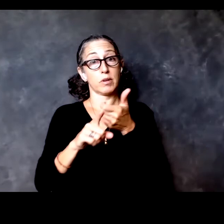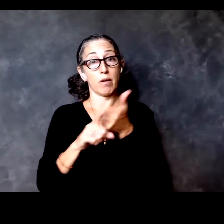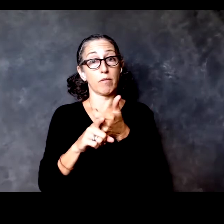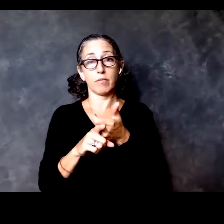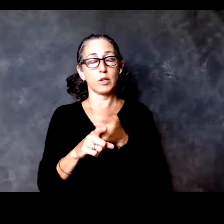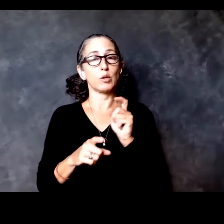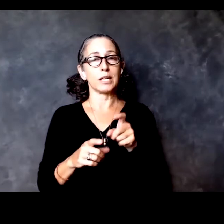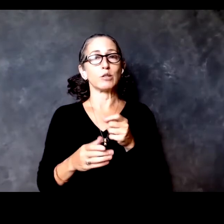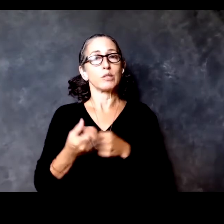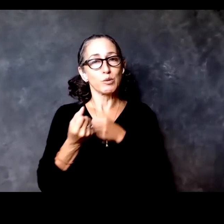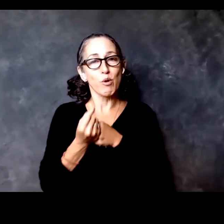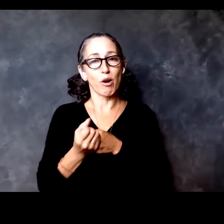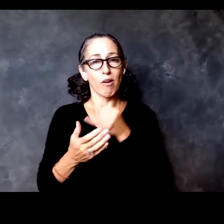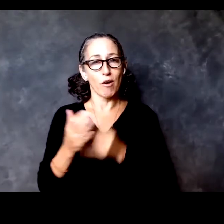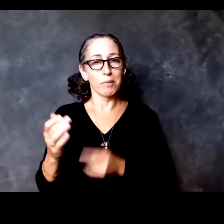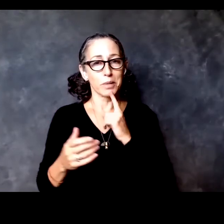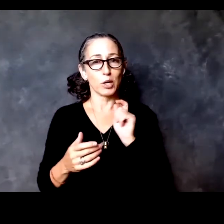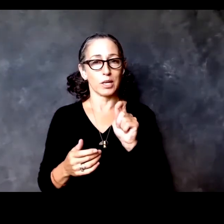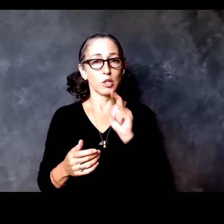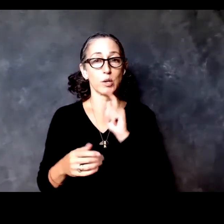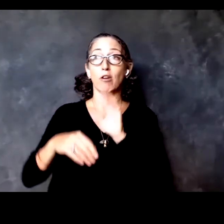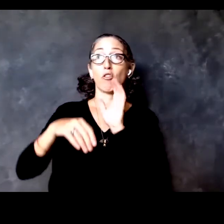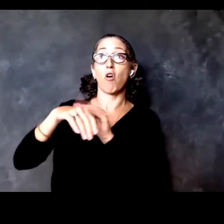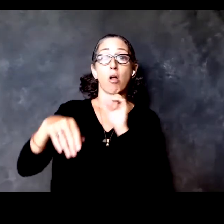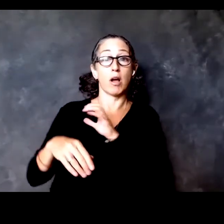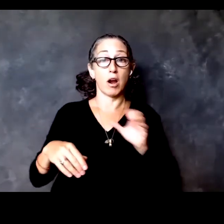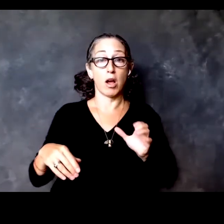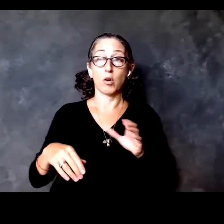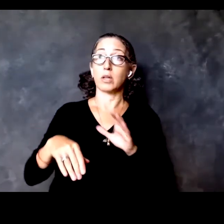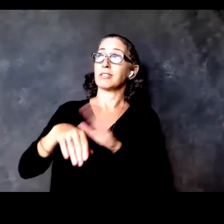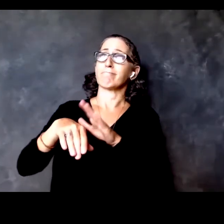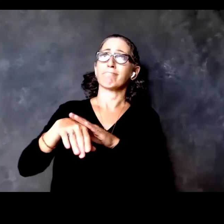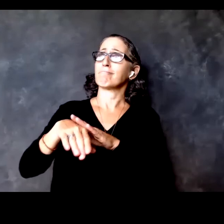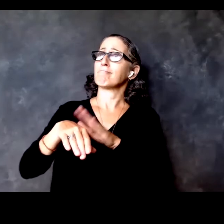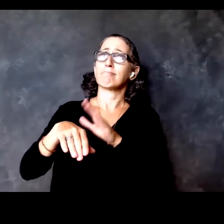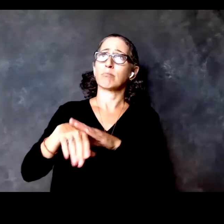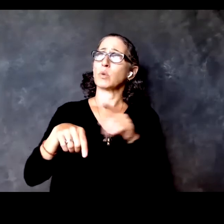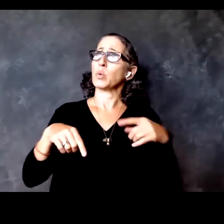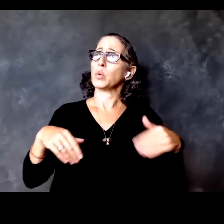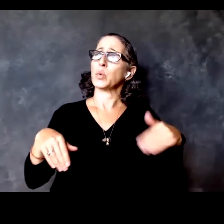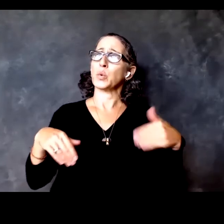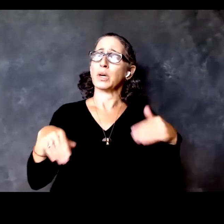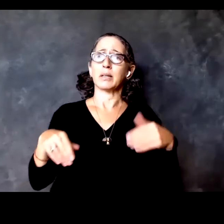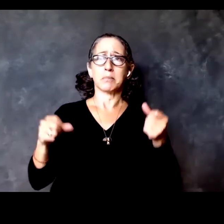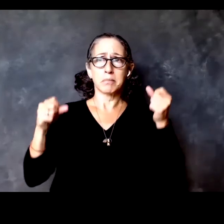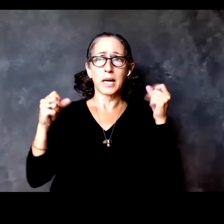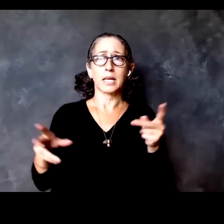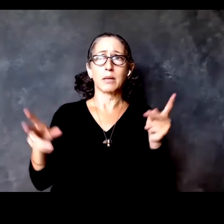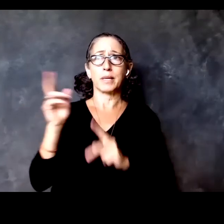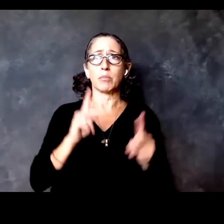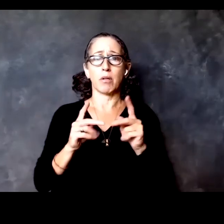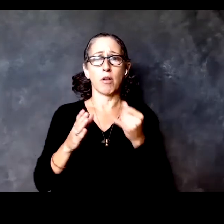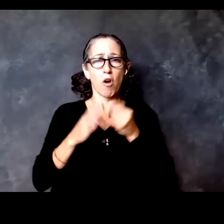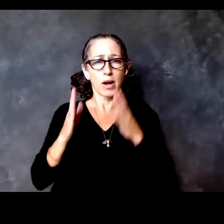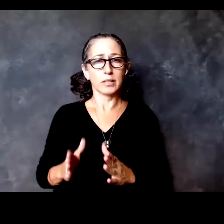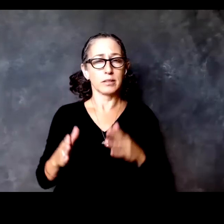arts supporter to call on Congress to recognize the anxiety that so many of our artists face